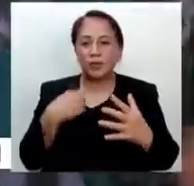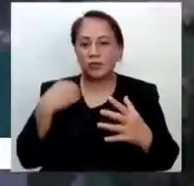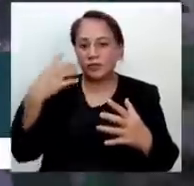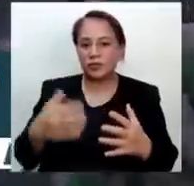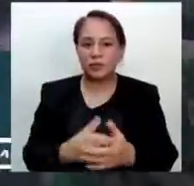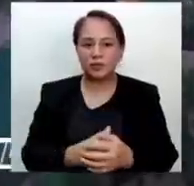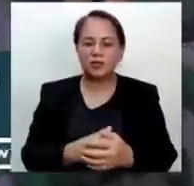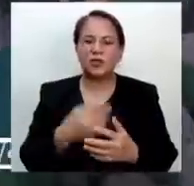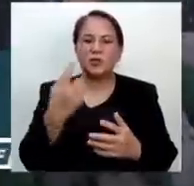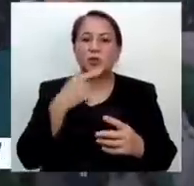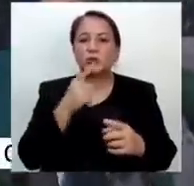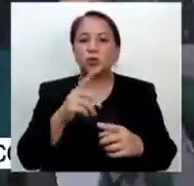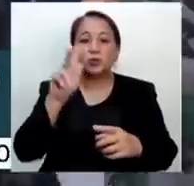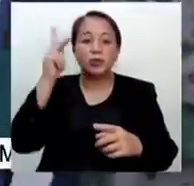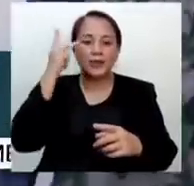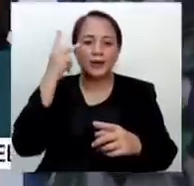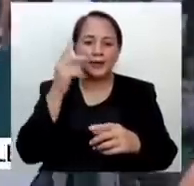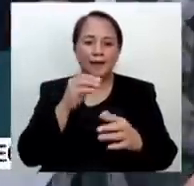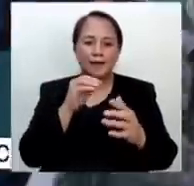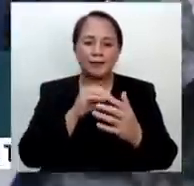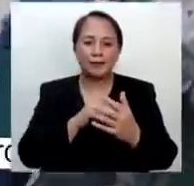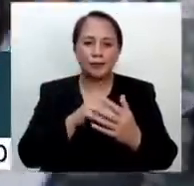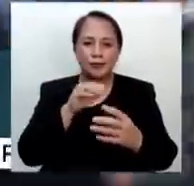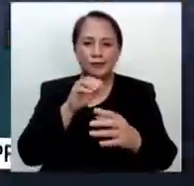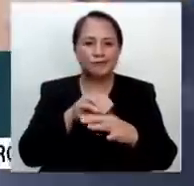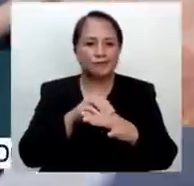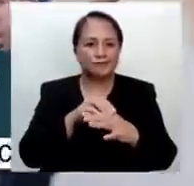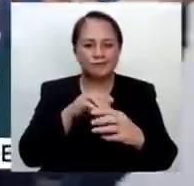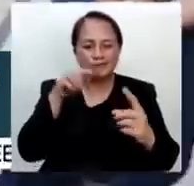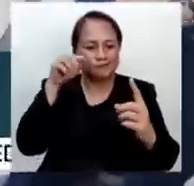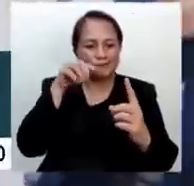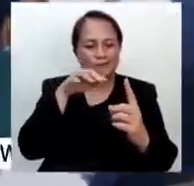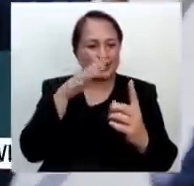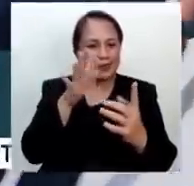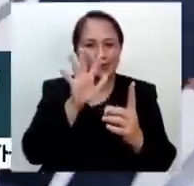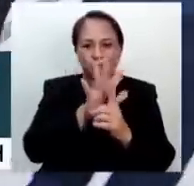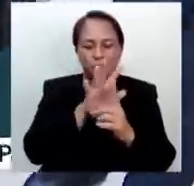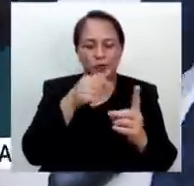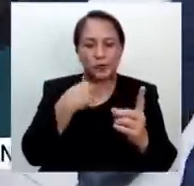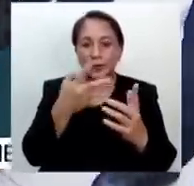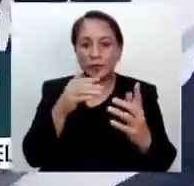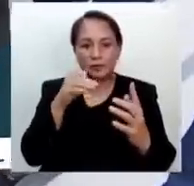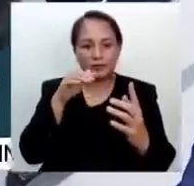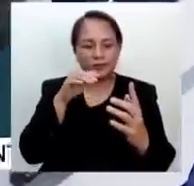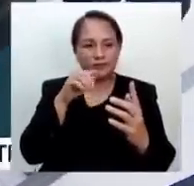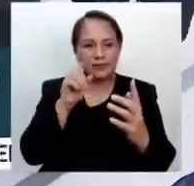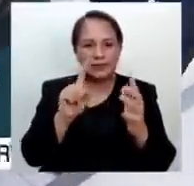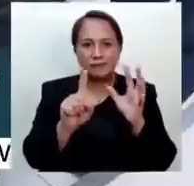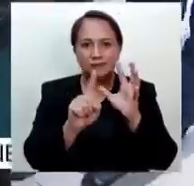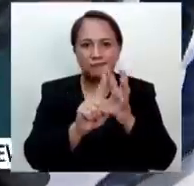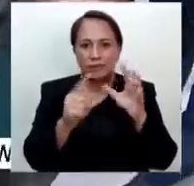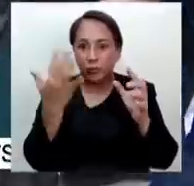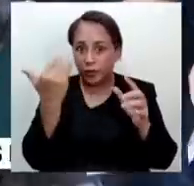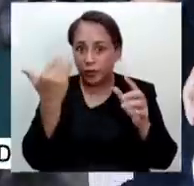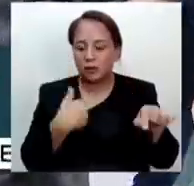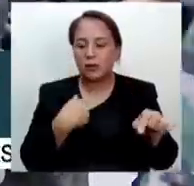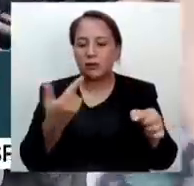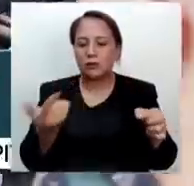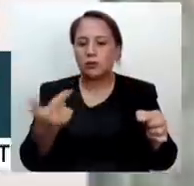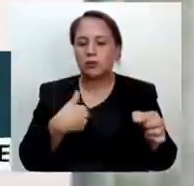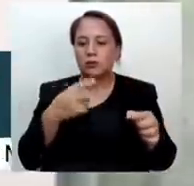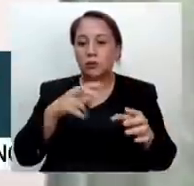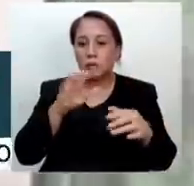political persecution using the entire machinery of the state. He challenges the Department of Justice to withdraw the cases against de